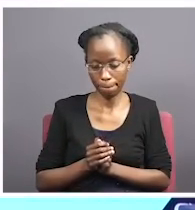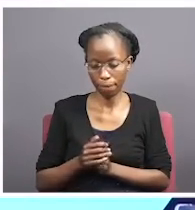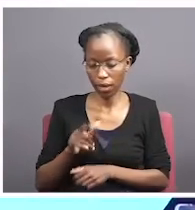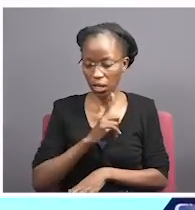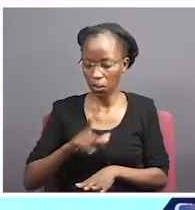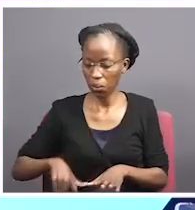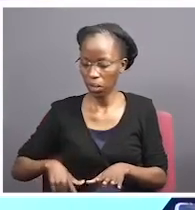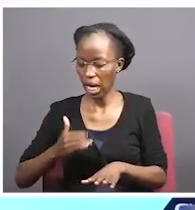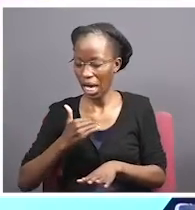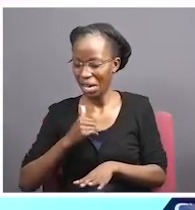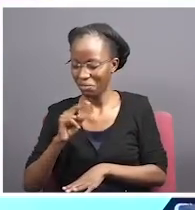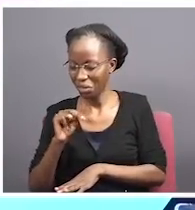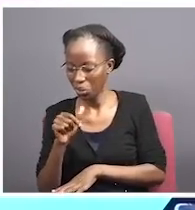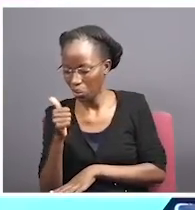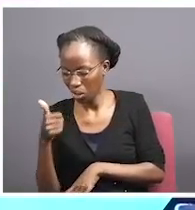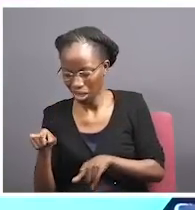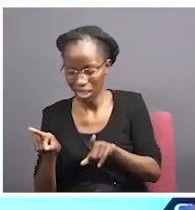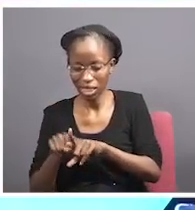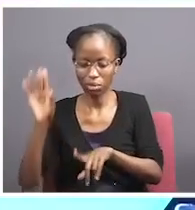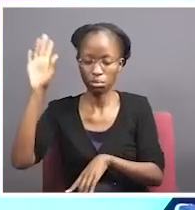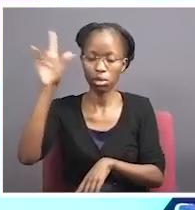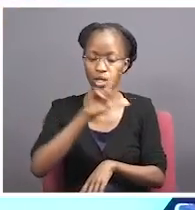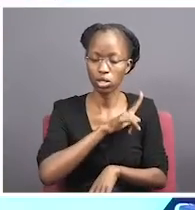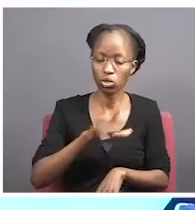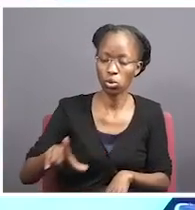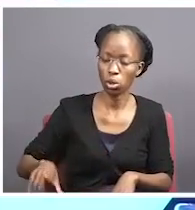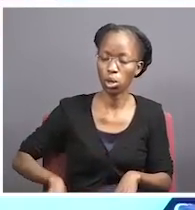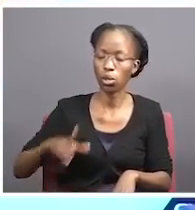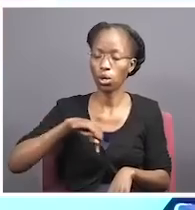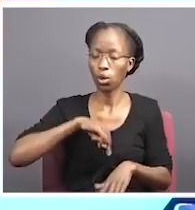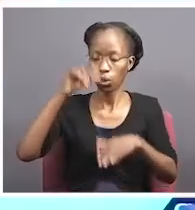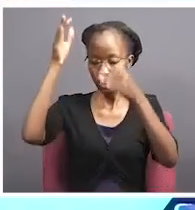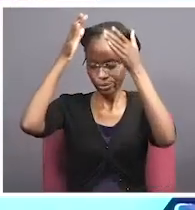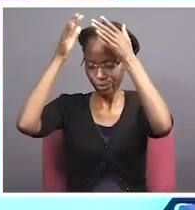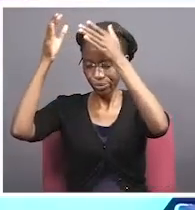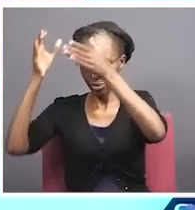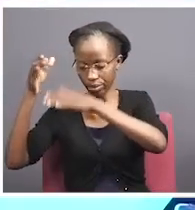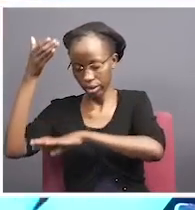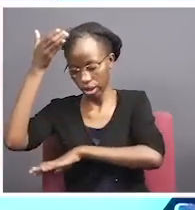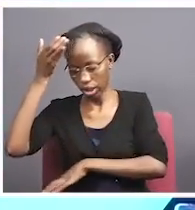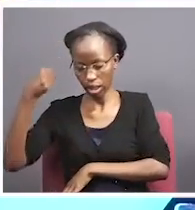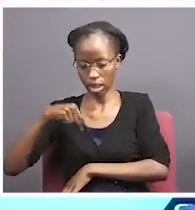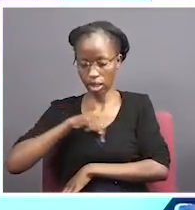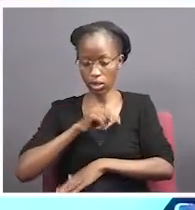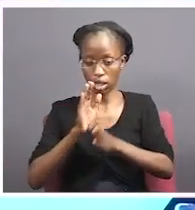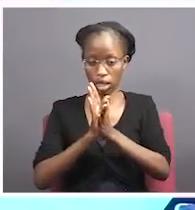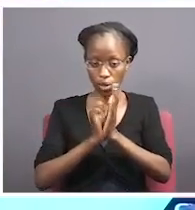you. There is none like you. We'll lay our crowns, oh God.